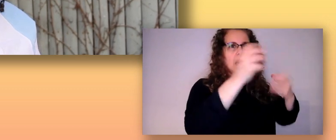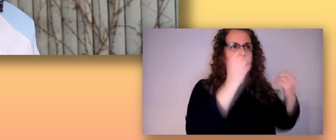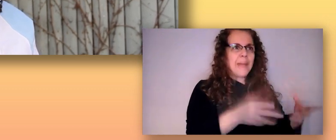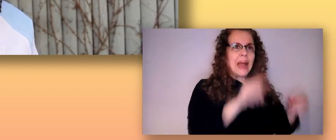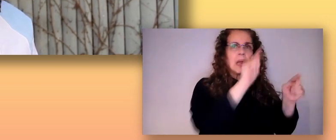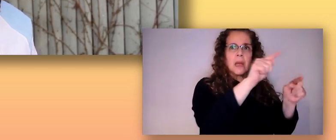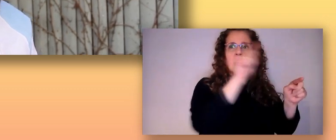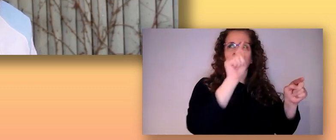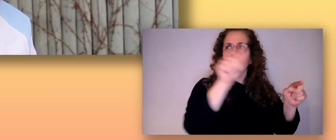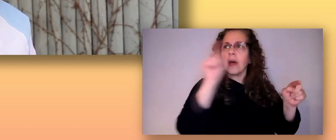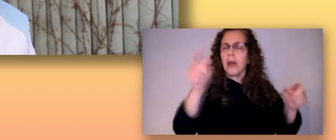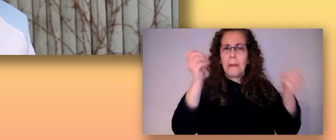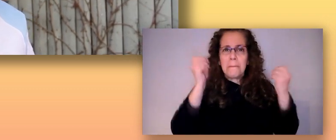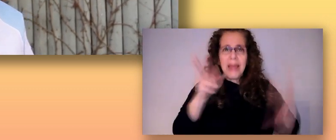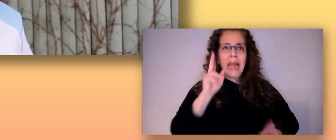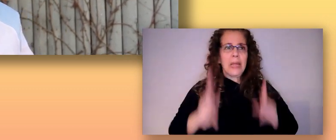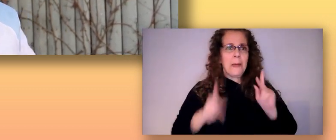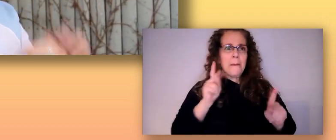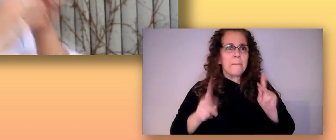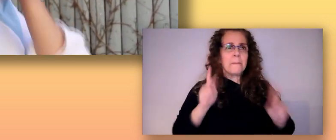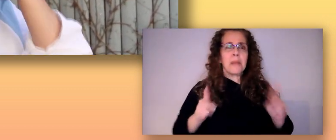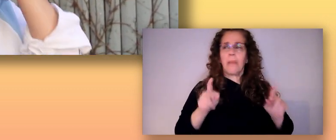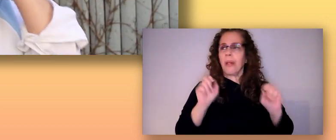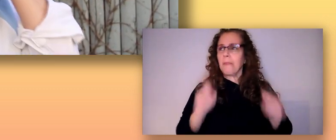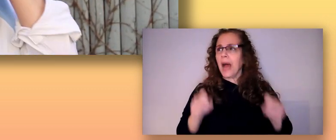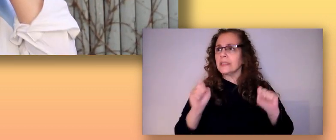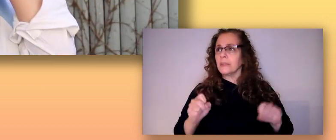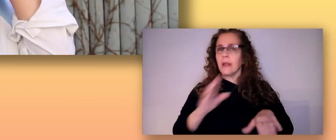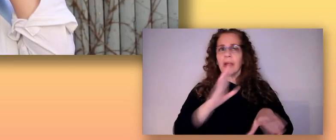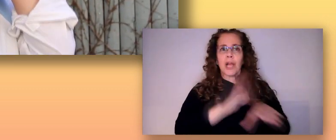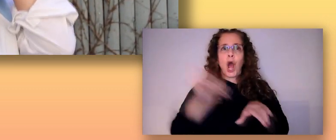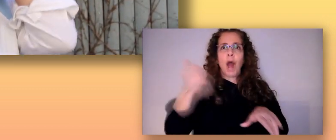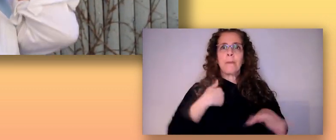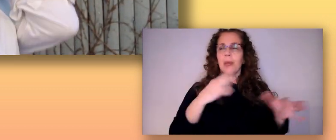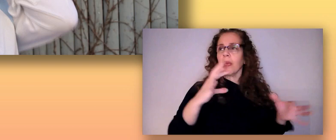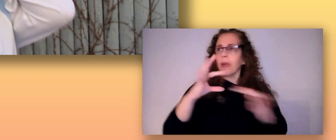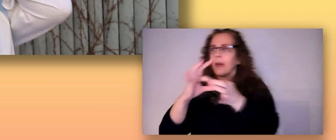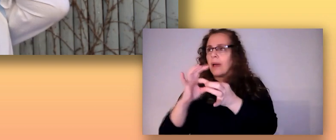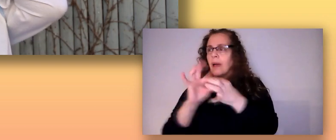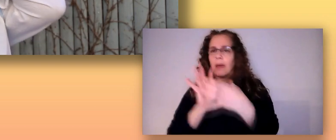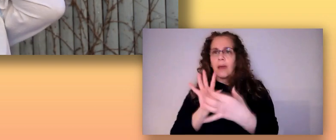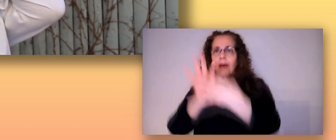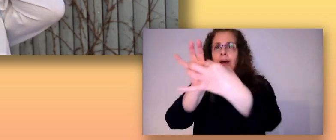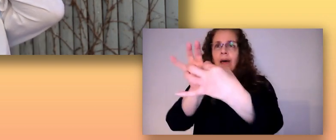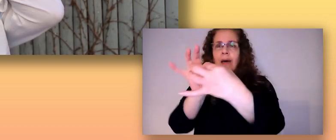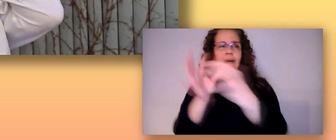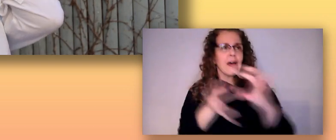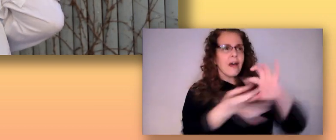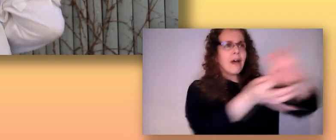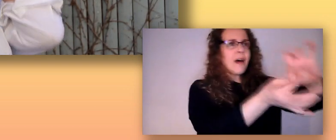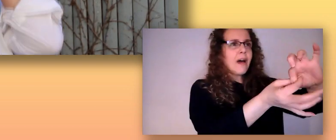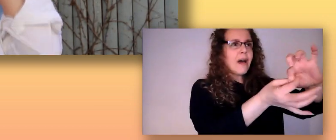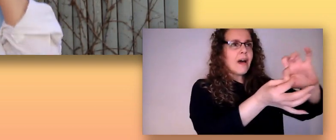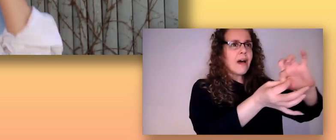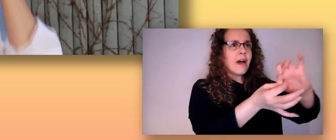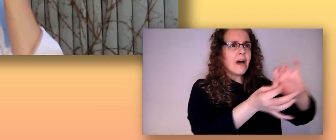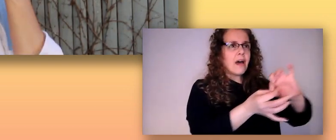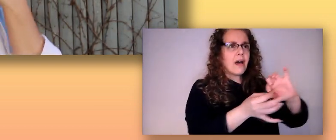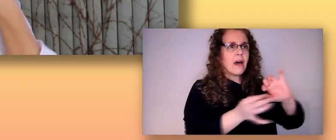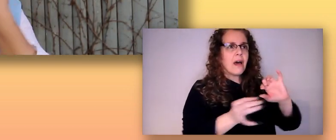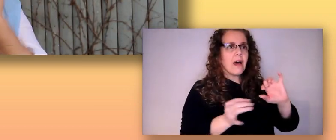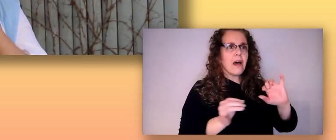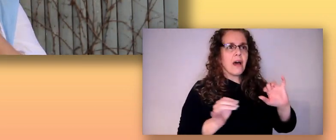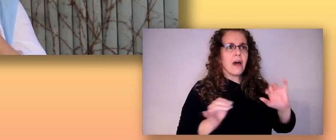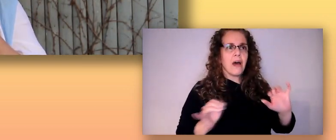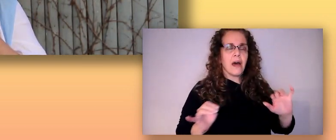of impossibilities, stimming, calling me over, their threads wanting to connect with mine.